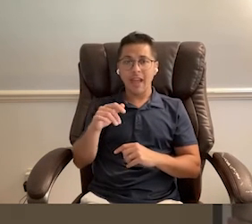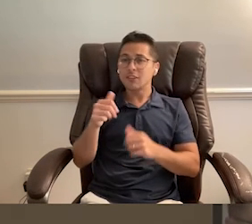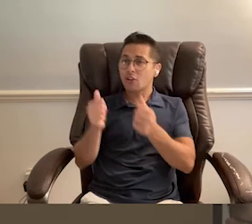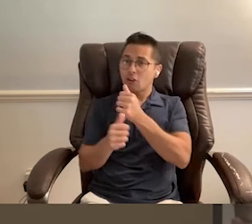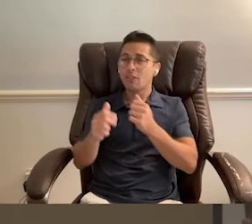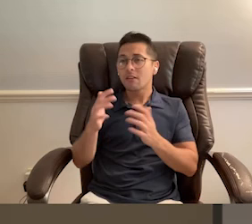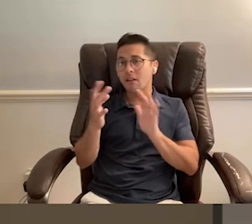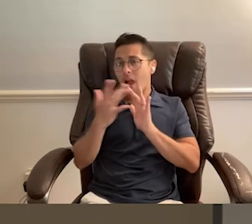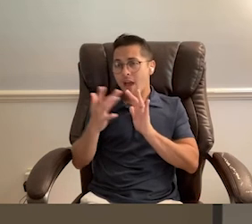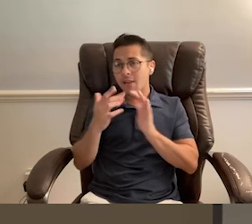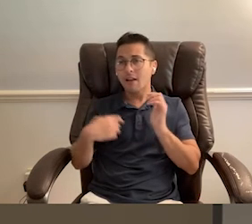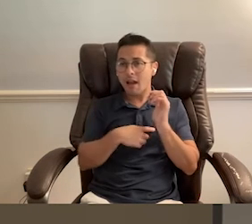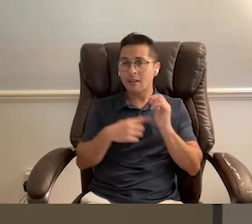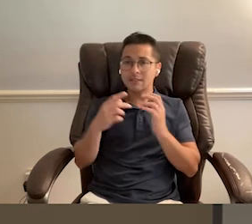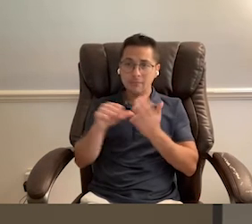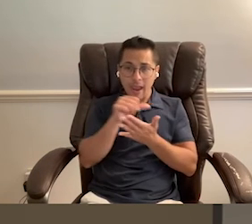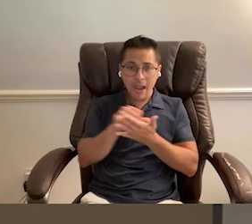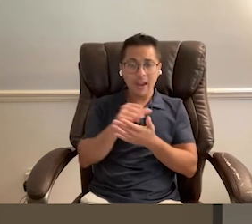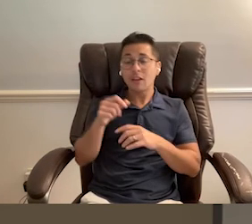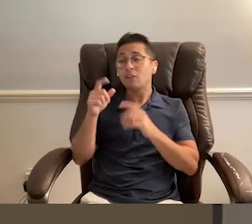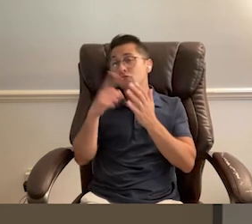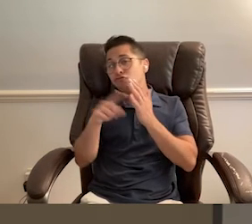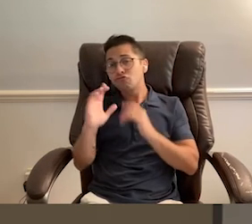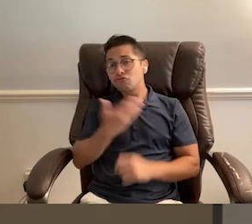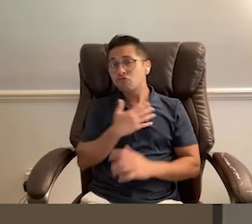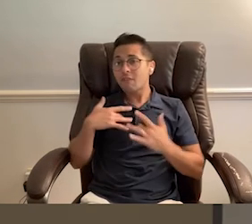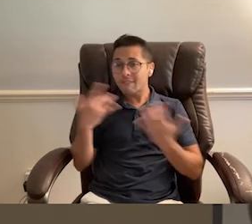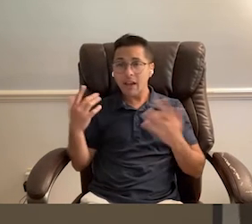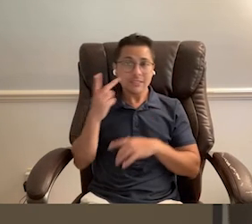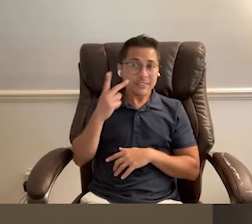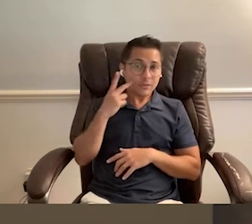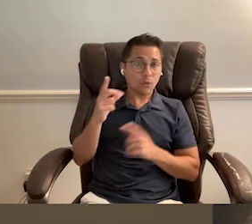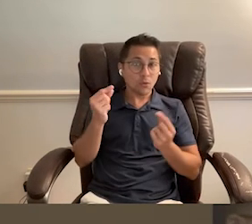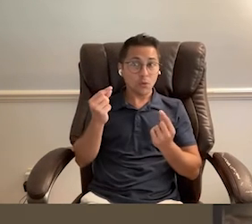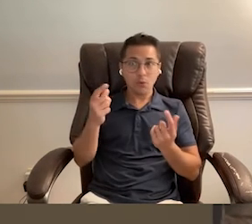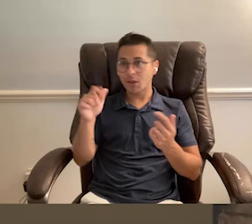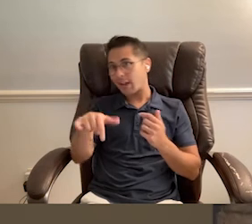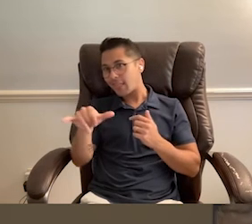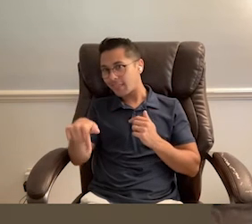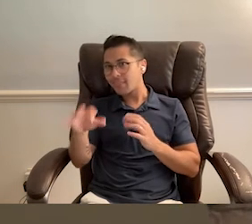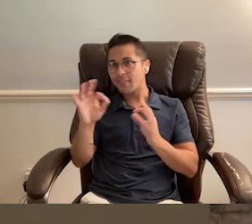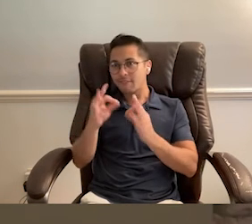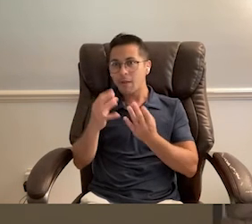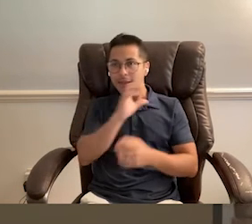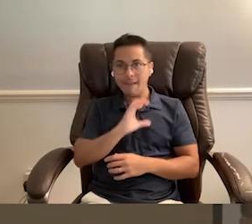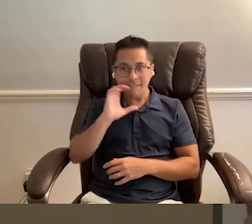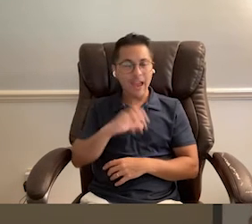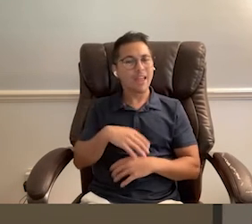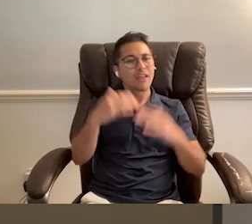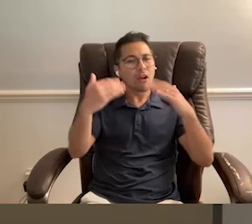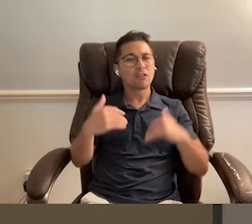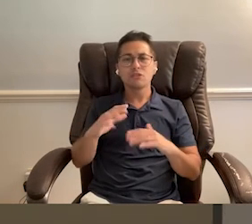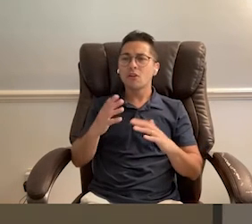free to do that. Check our events, see where we're at, like at Family Cafe. And we have customer service. So I always encourage people,